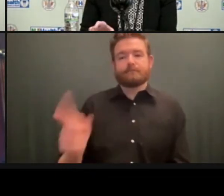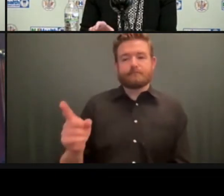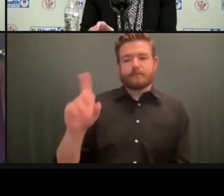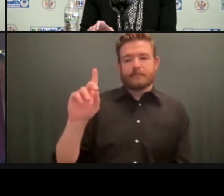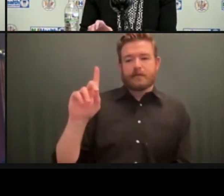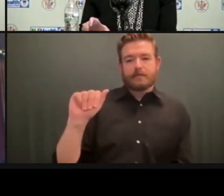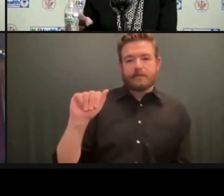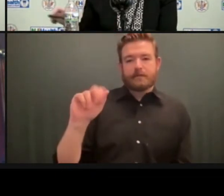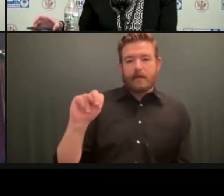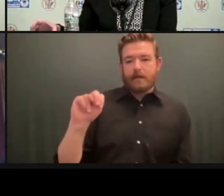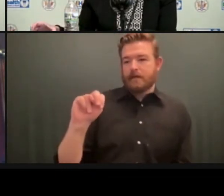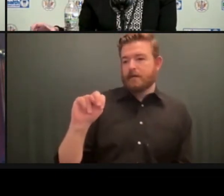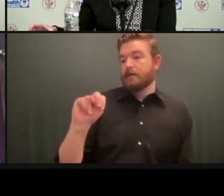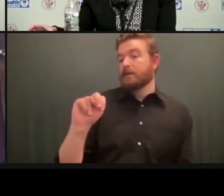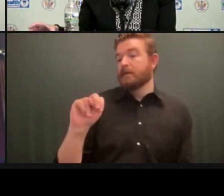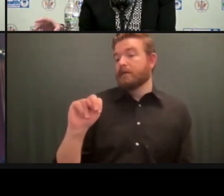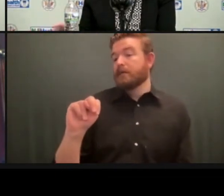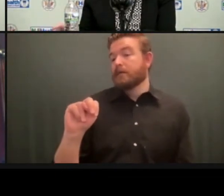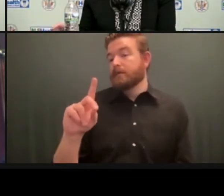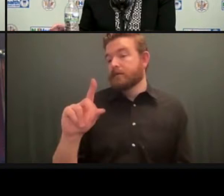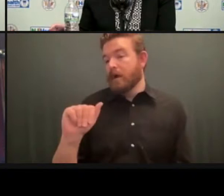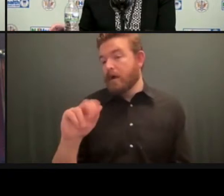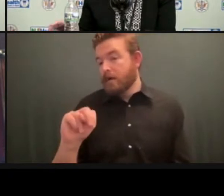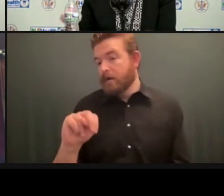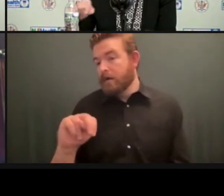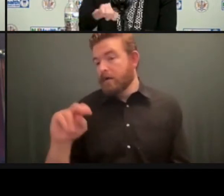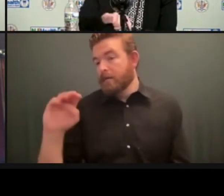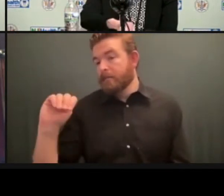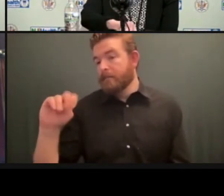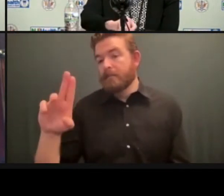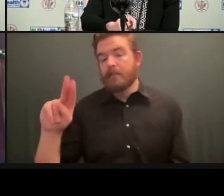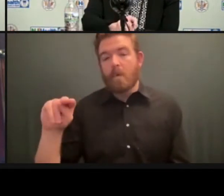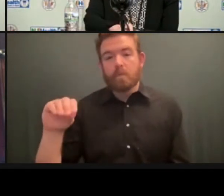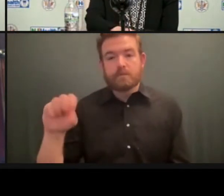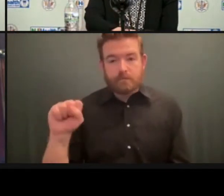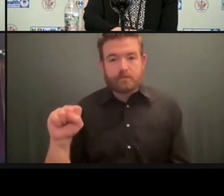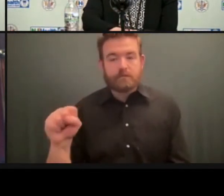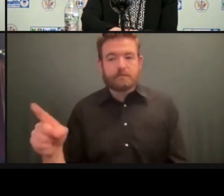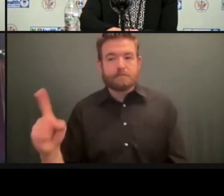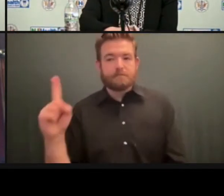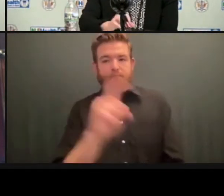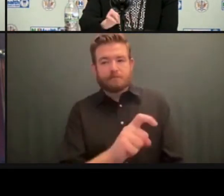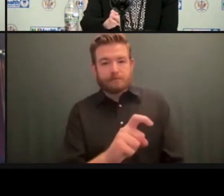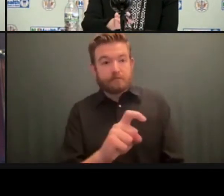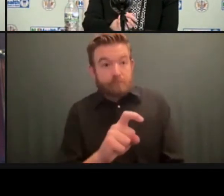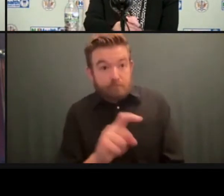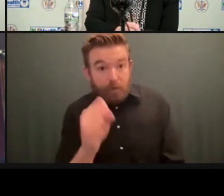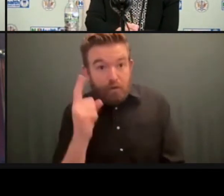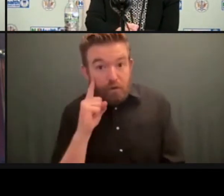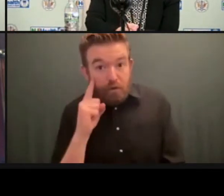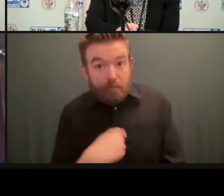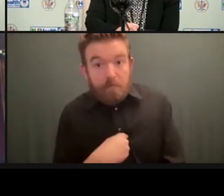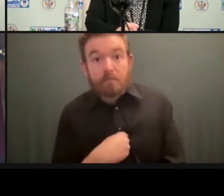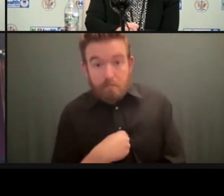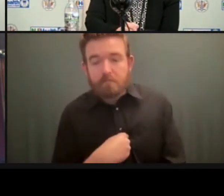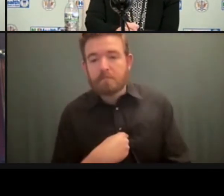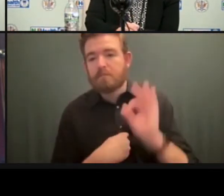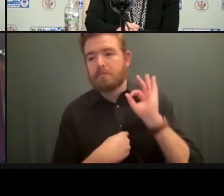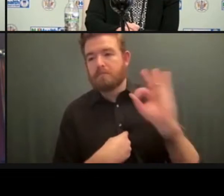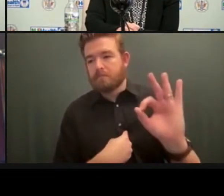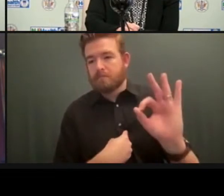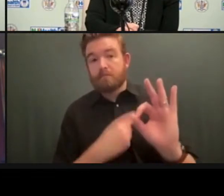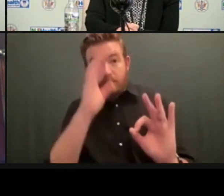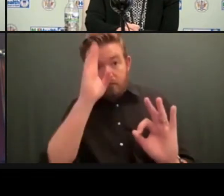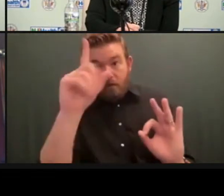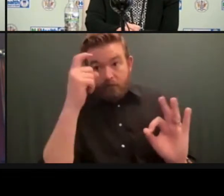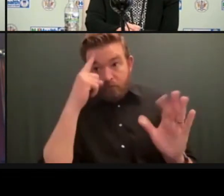Daniel? Yes, Daniel Munoz. Hey, Daniel. Hey, can you hear me? I can. Hi, Governor. Hope you're doing well, all